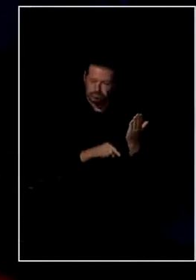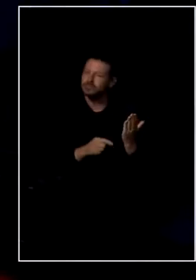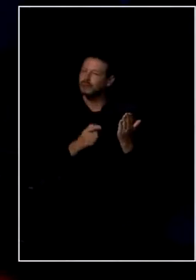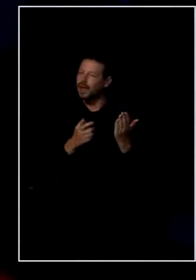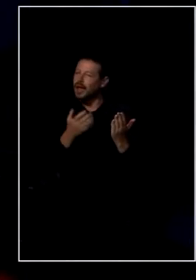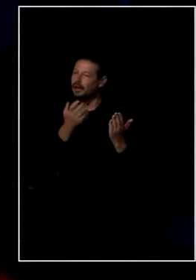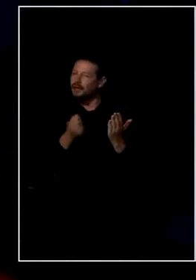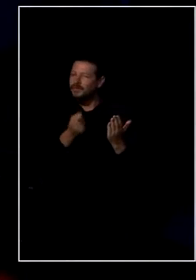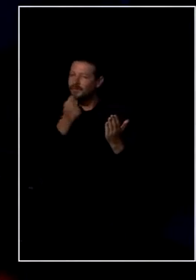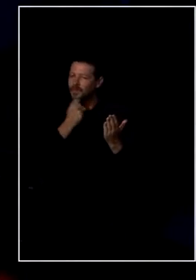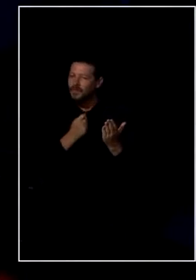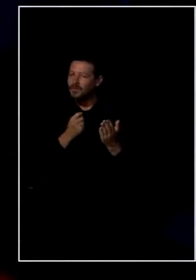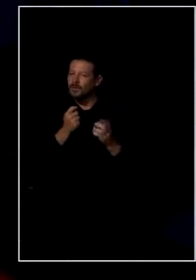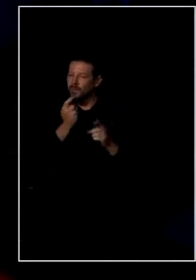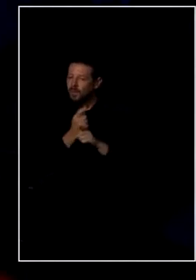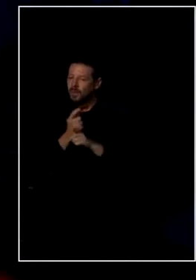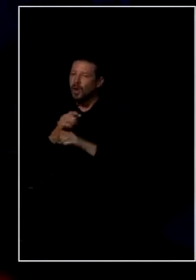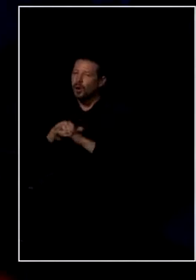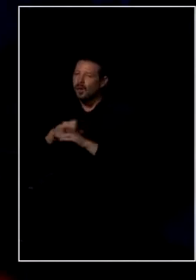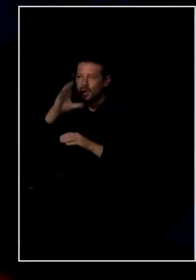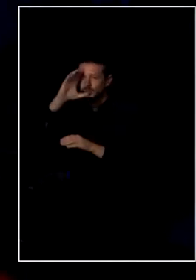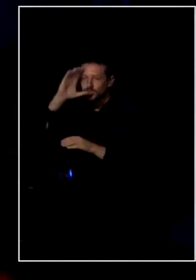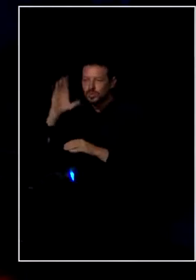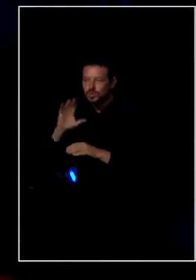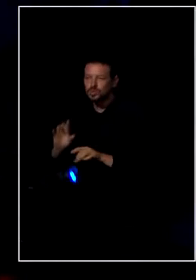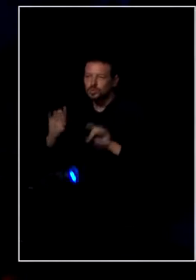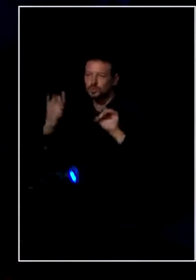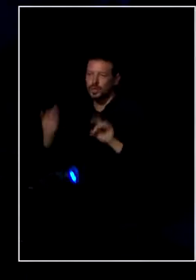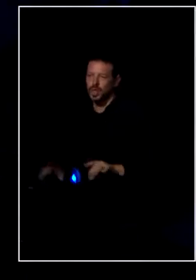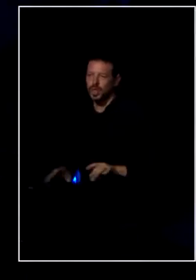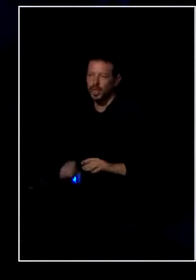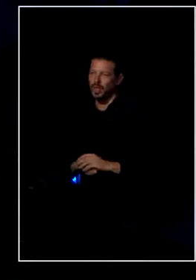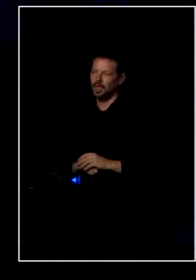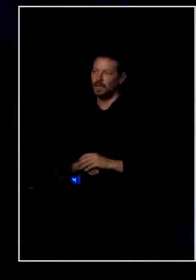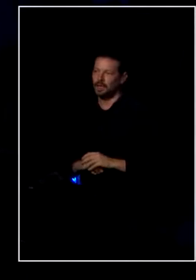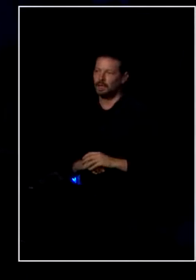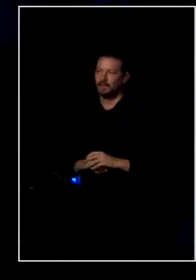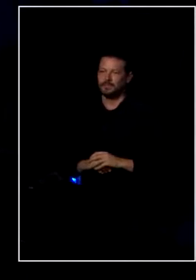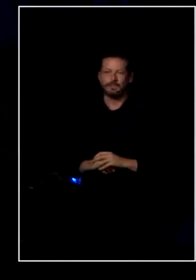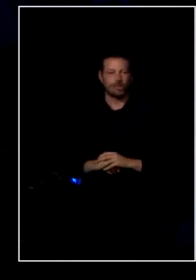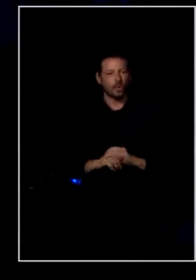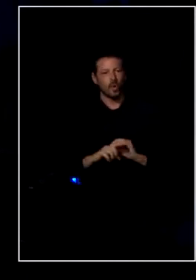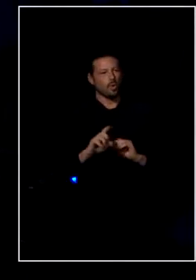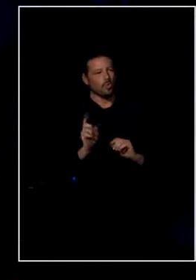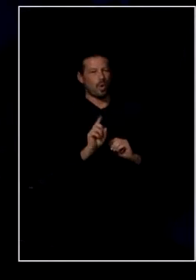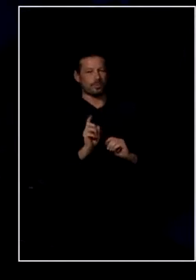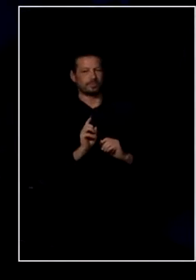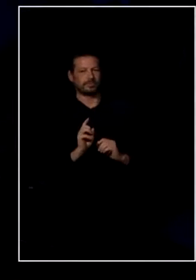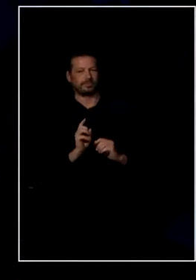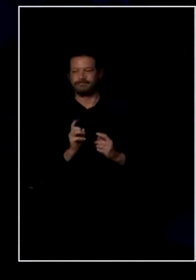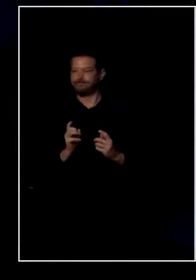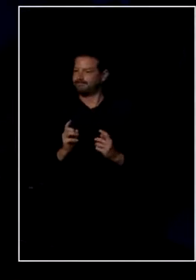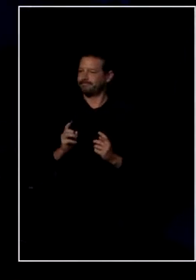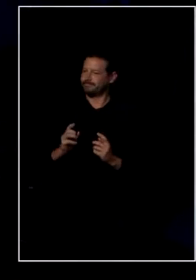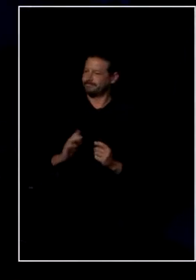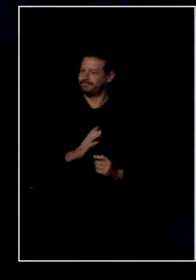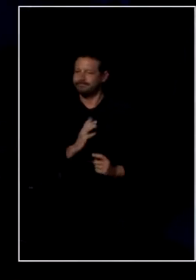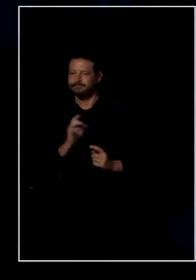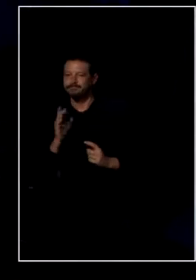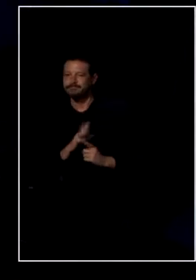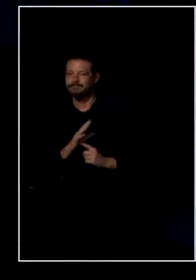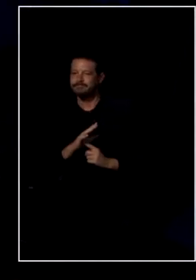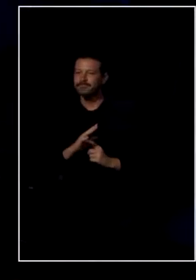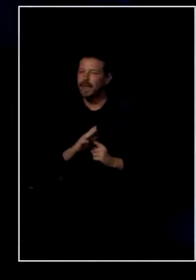the significance of regional Australia as growing up disabled. Yeah. For you, what was it? What was key about it? How did it impact